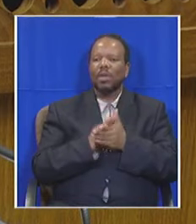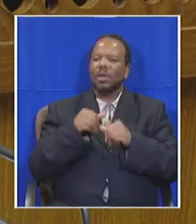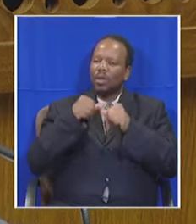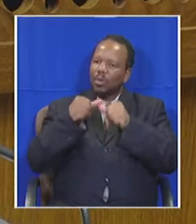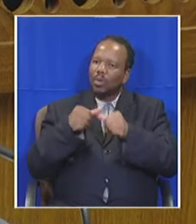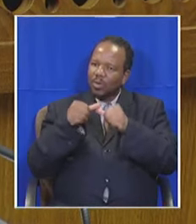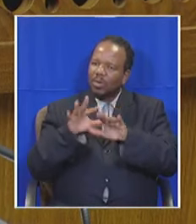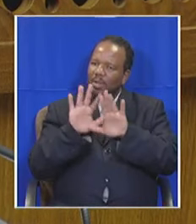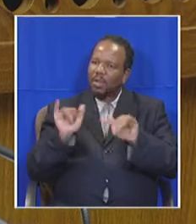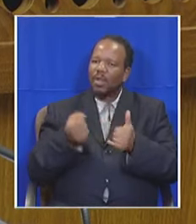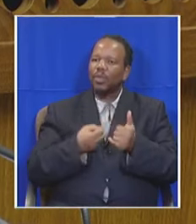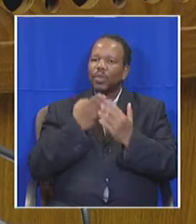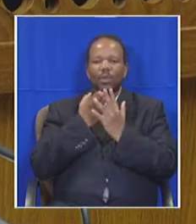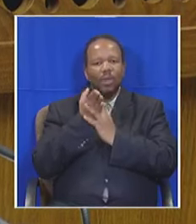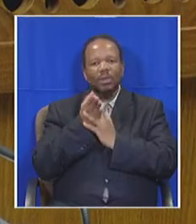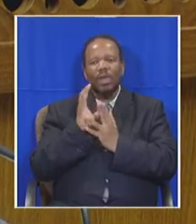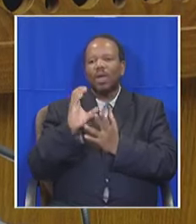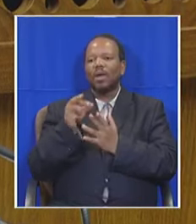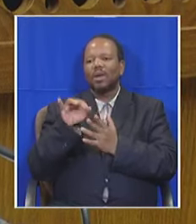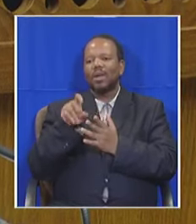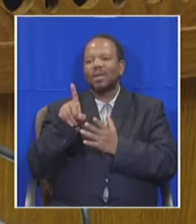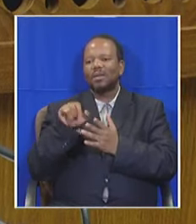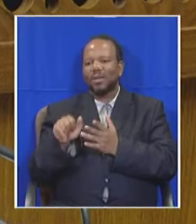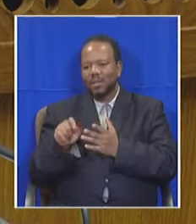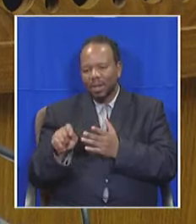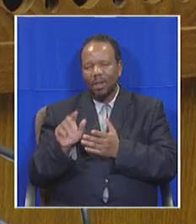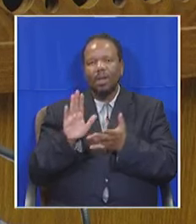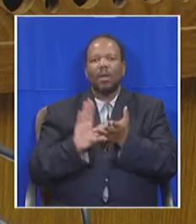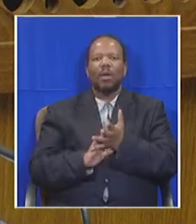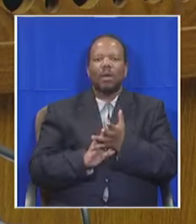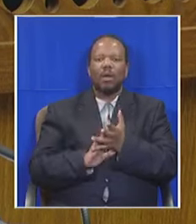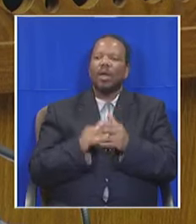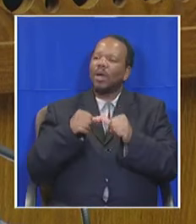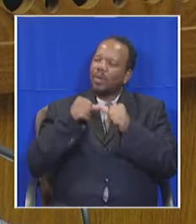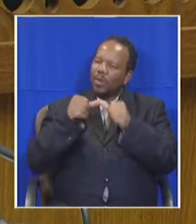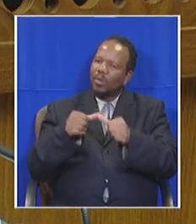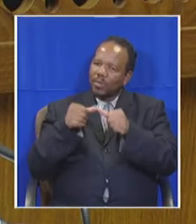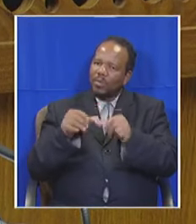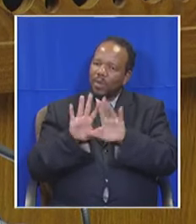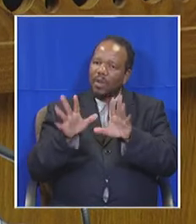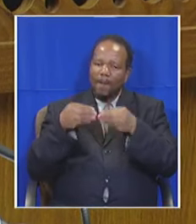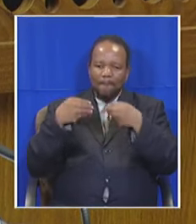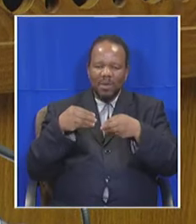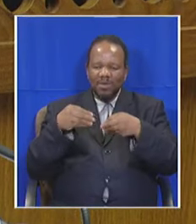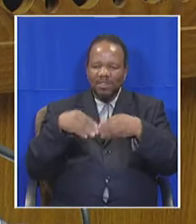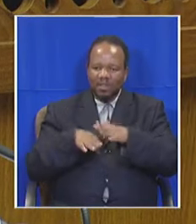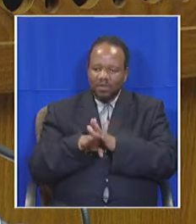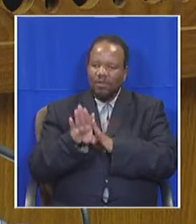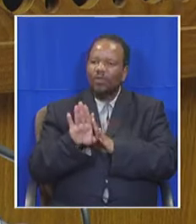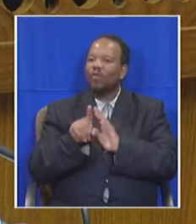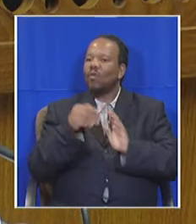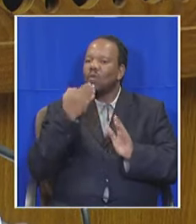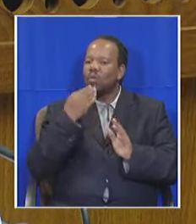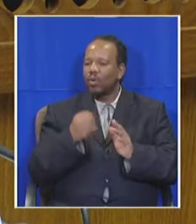improving youth access to credit, continuously and consistently providing business development service for youth